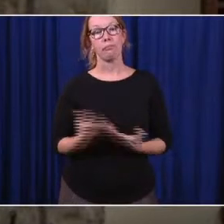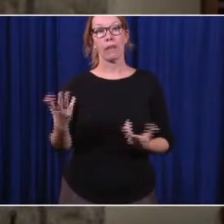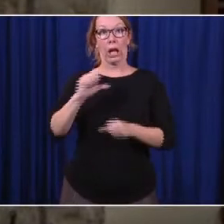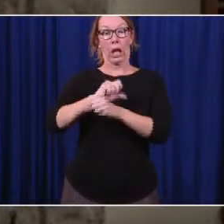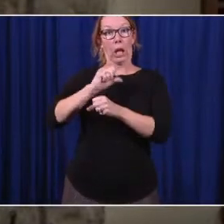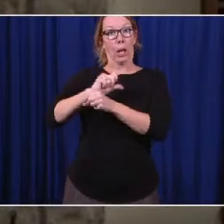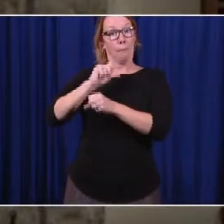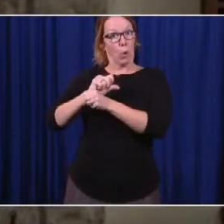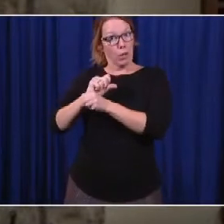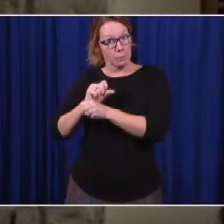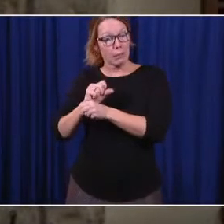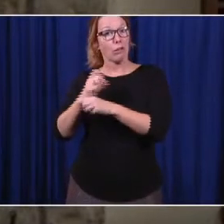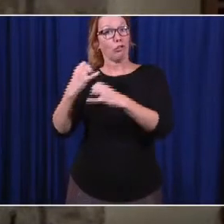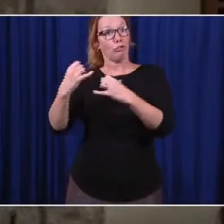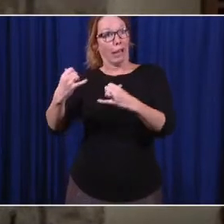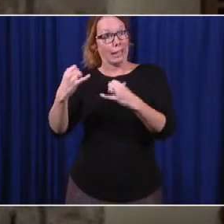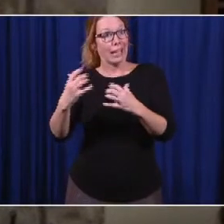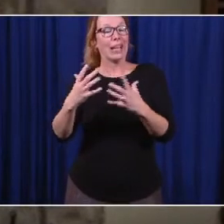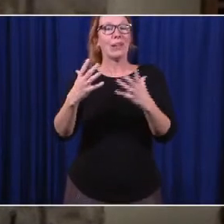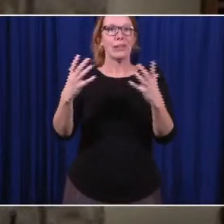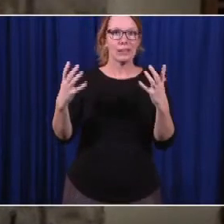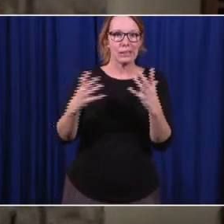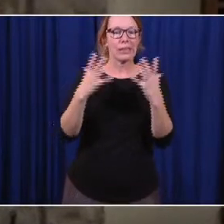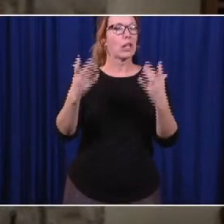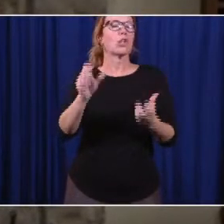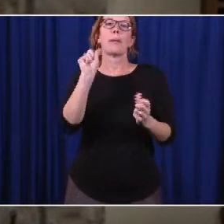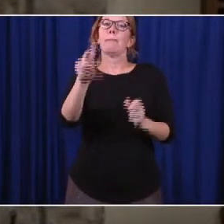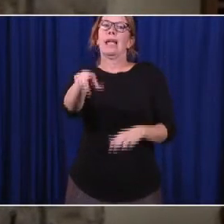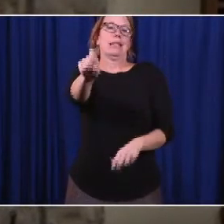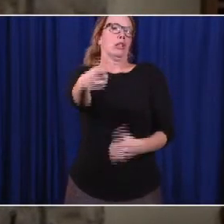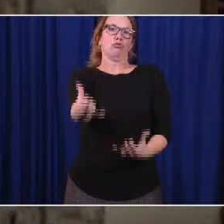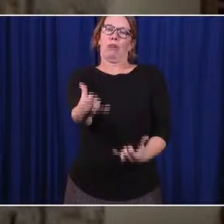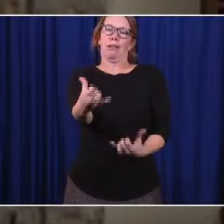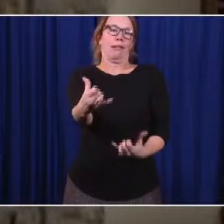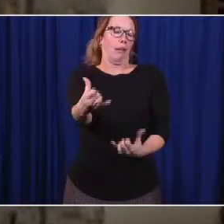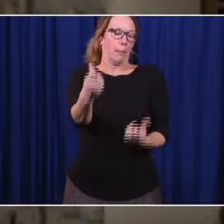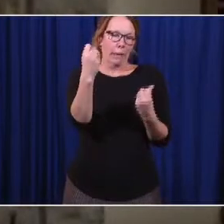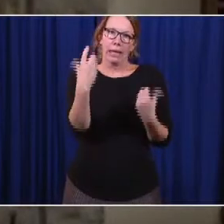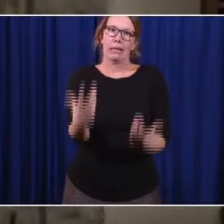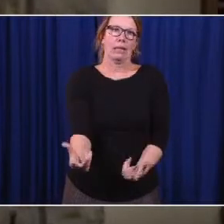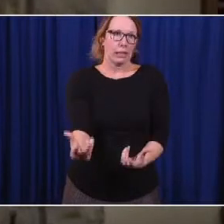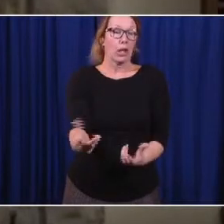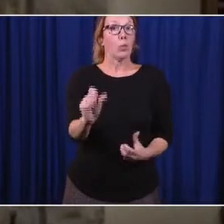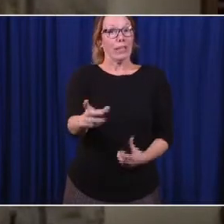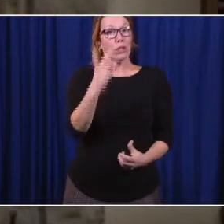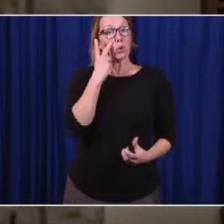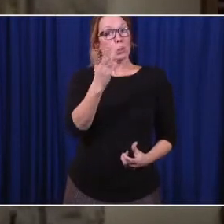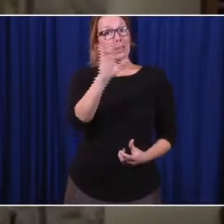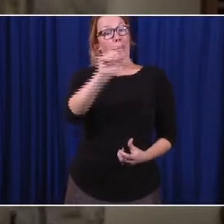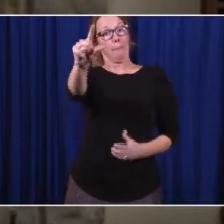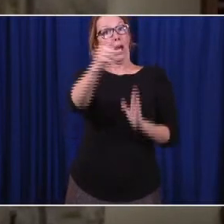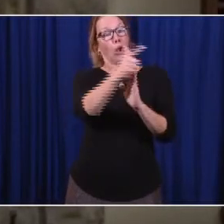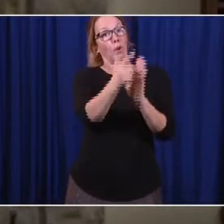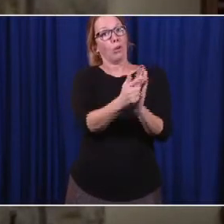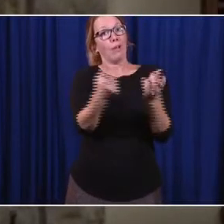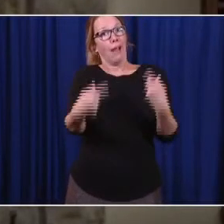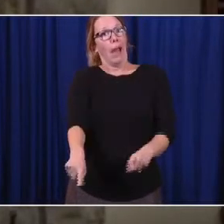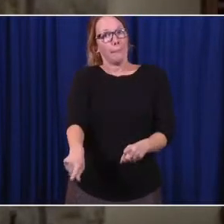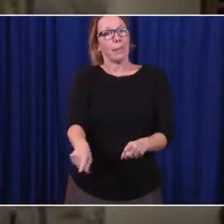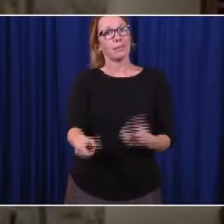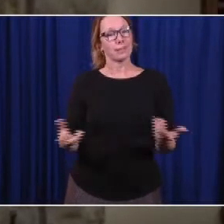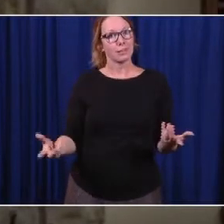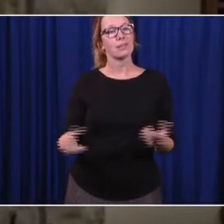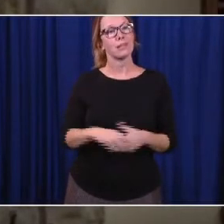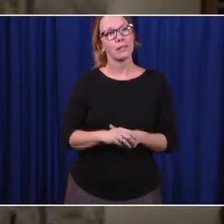Unemployment, there's many needs. I won't go through them all today, but we need to see a bill come out of Congress. And I'll